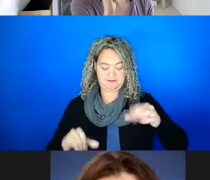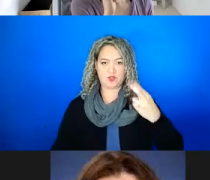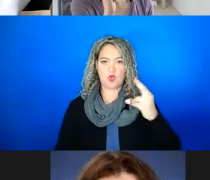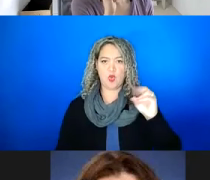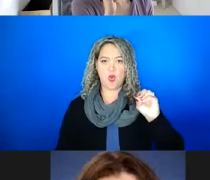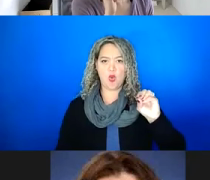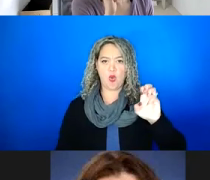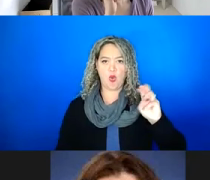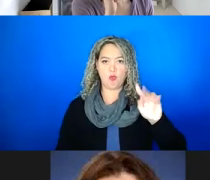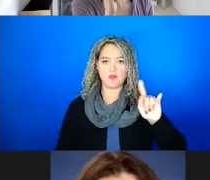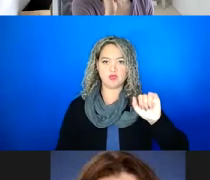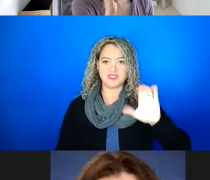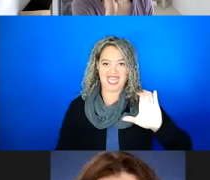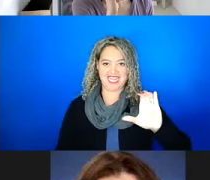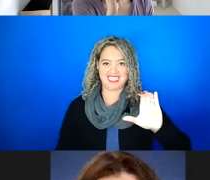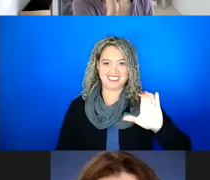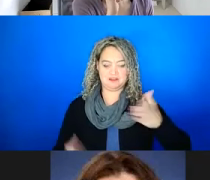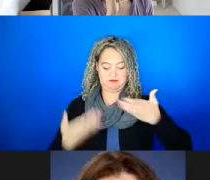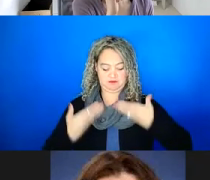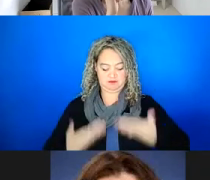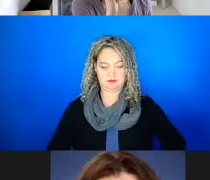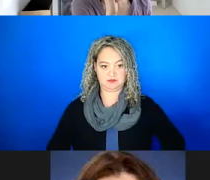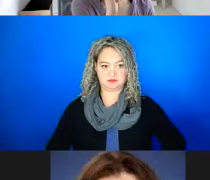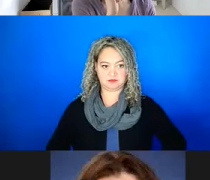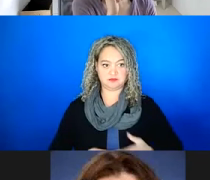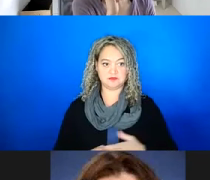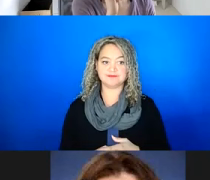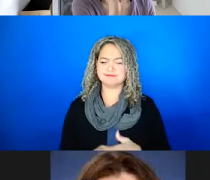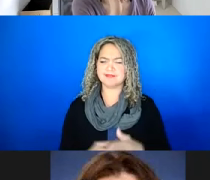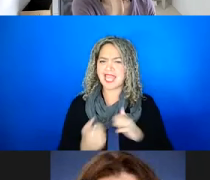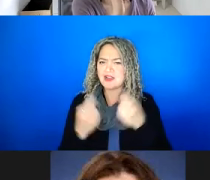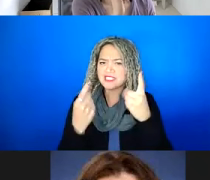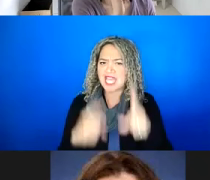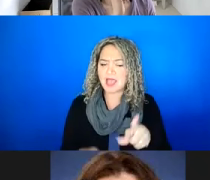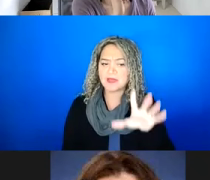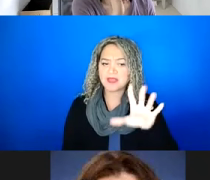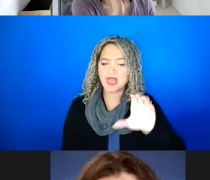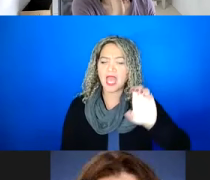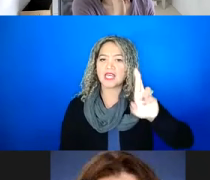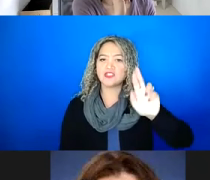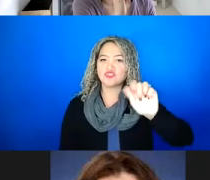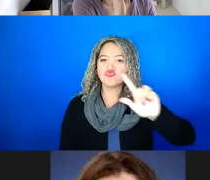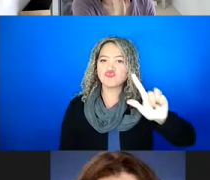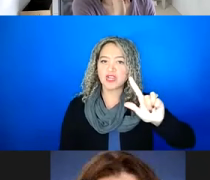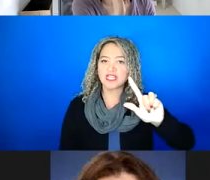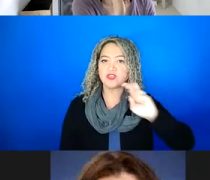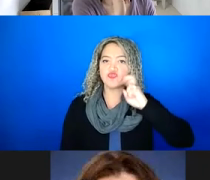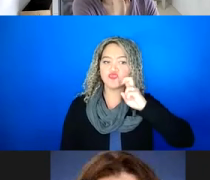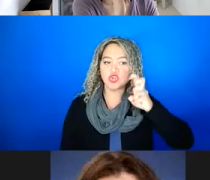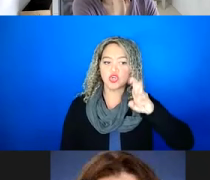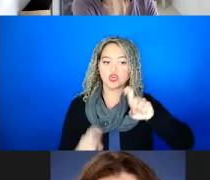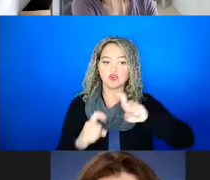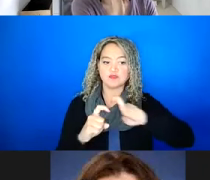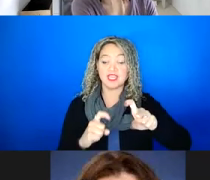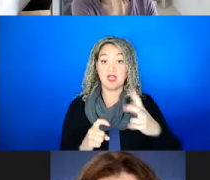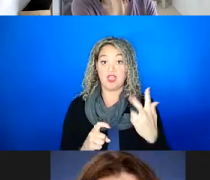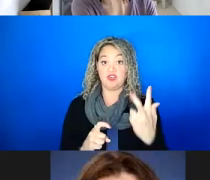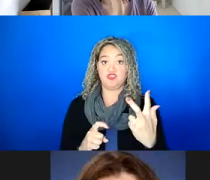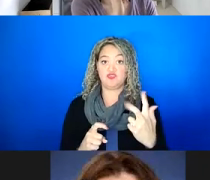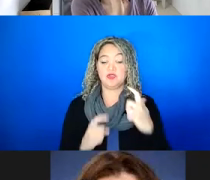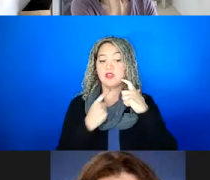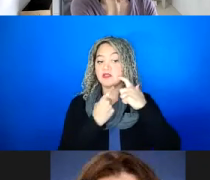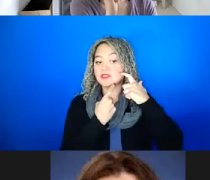happen? Well, we have a good idea because here are our cranial nerves. There are 3 of them from our tongue.